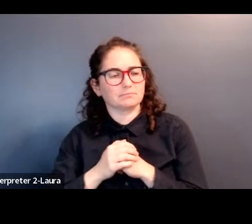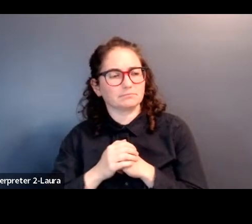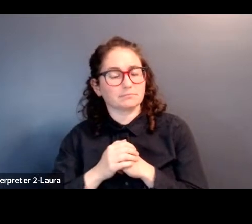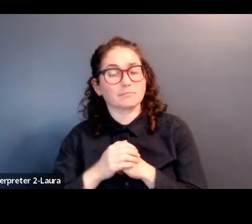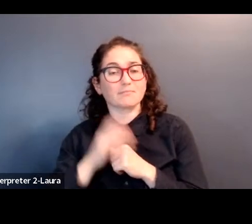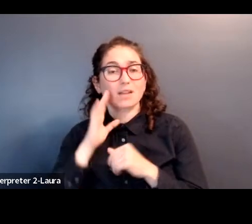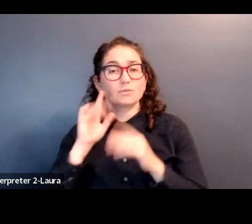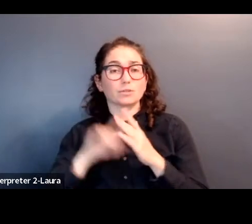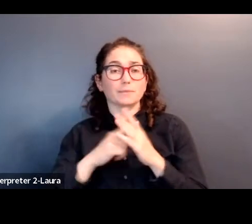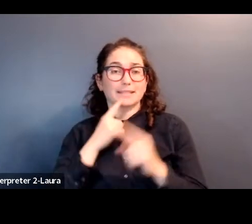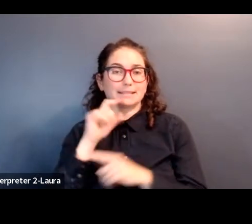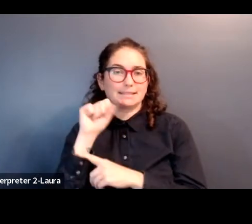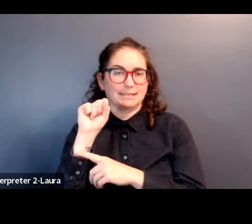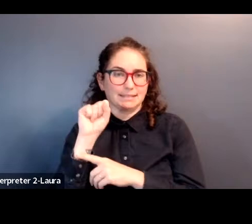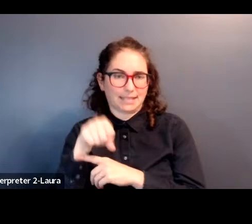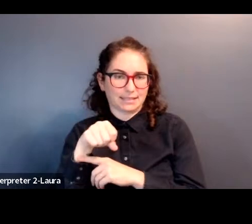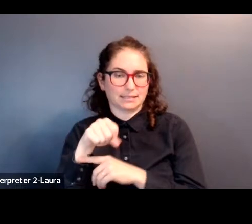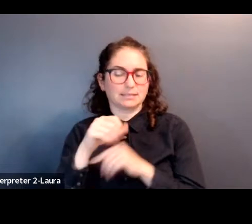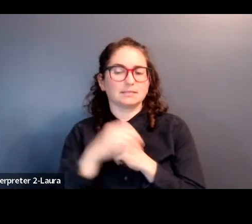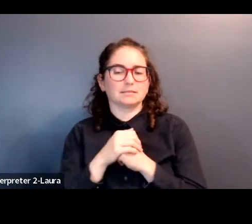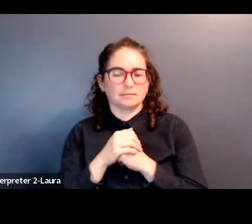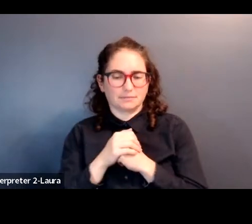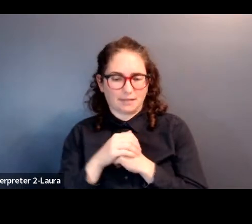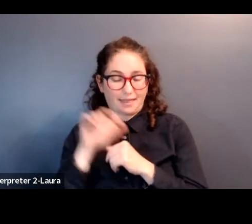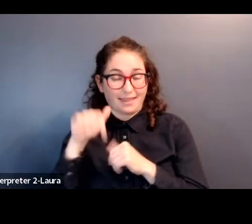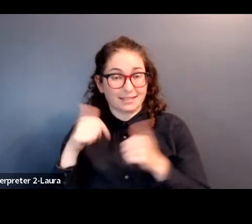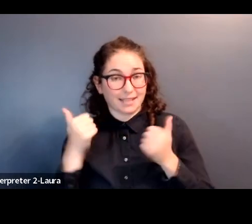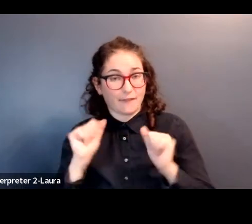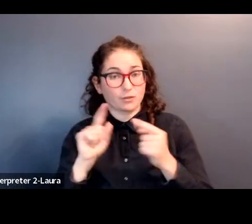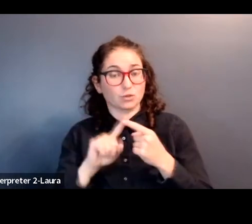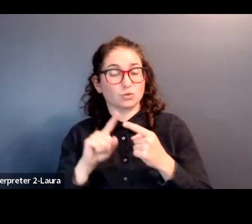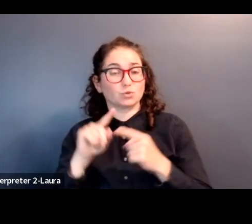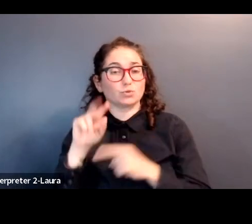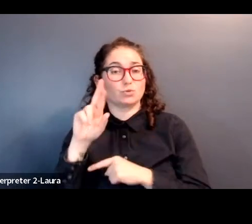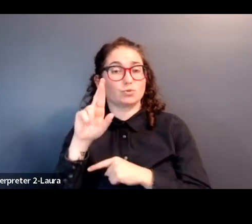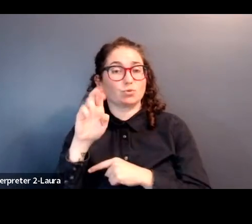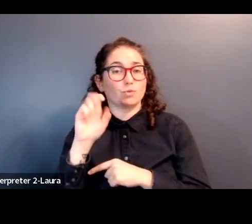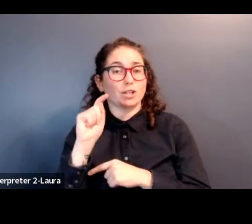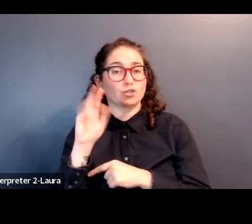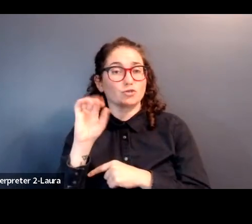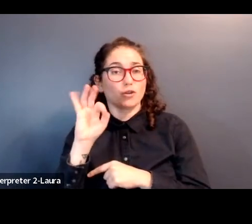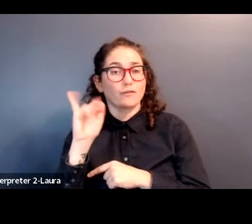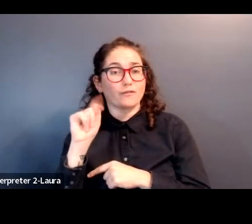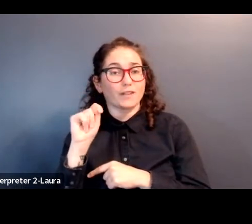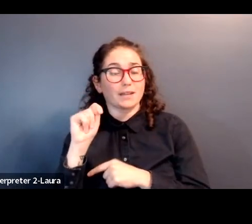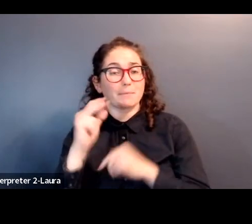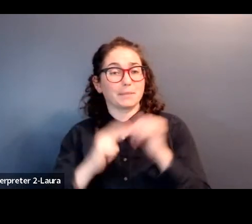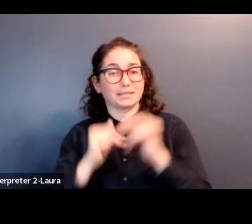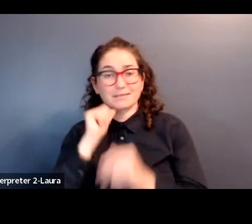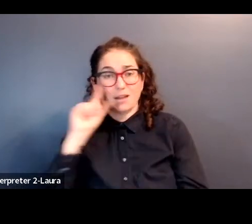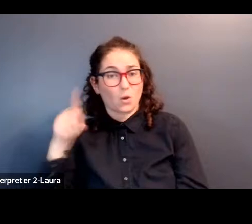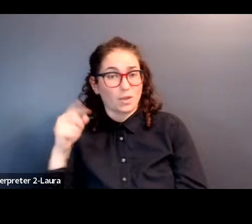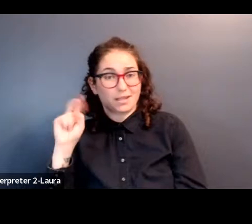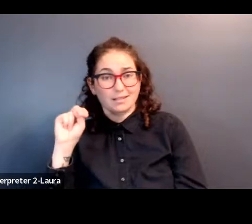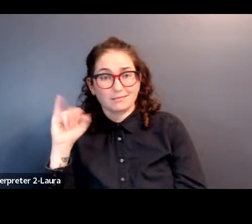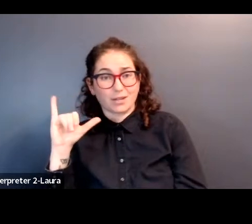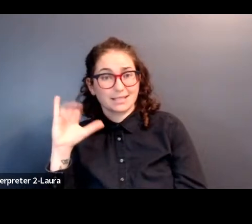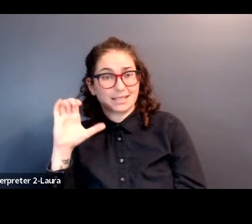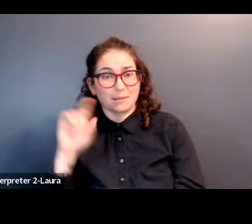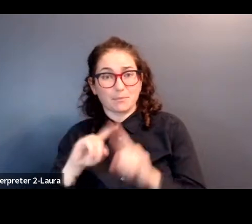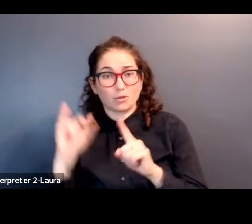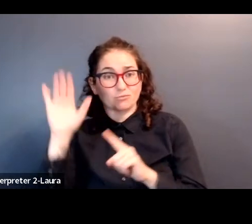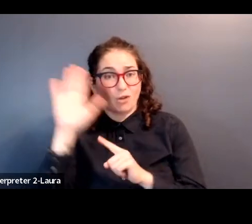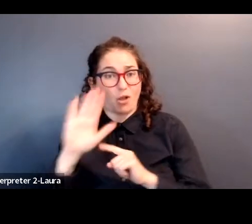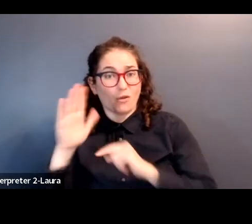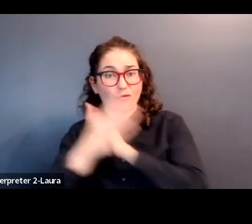start by saying yes. This effort to retrofit buildings, not just in New York City, but across the country,